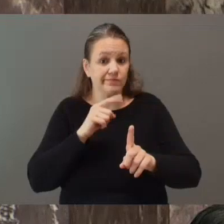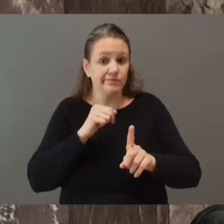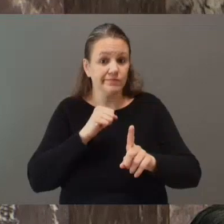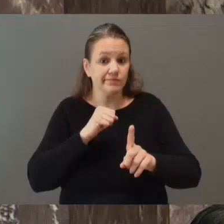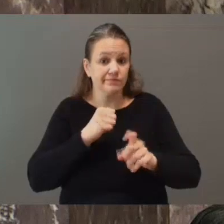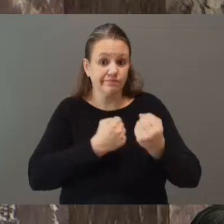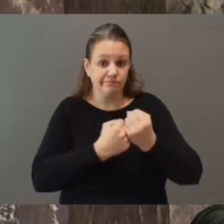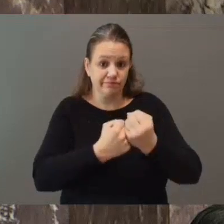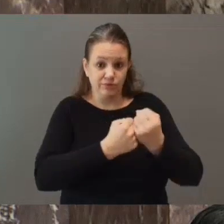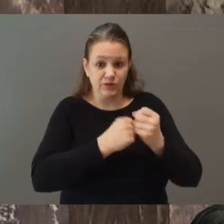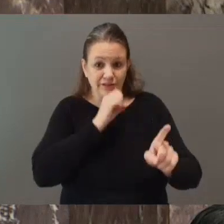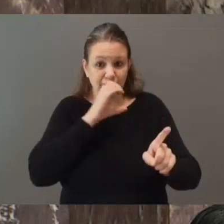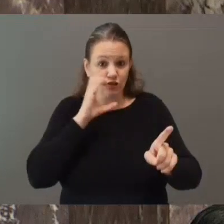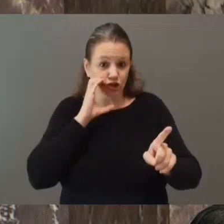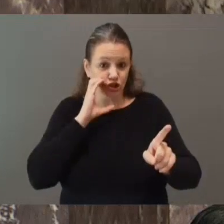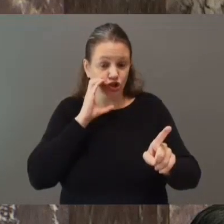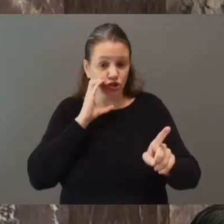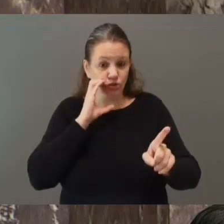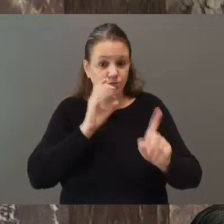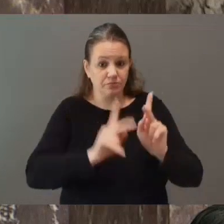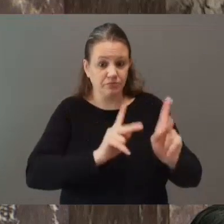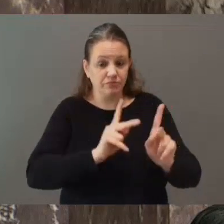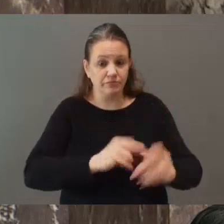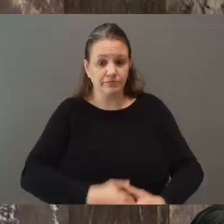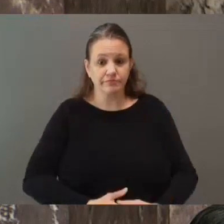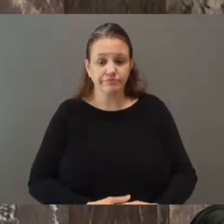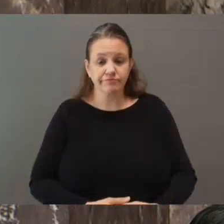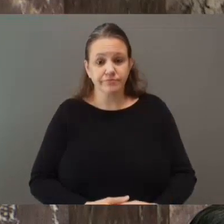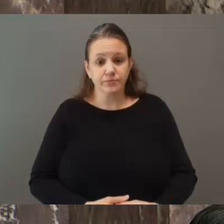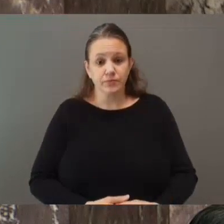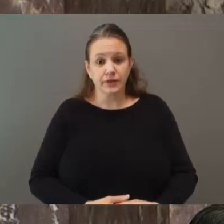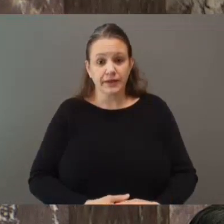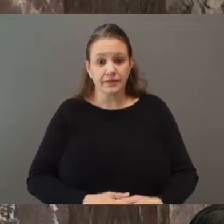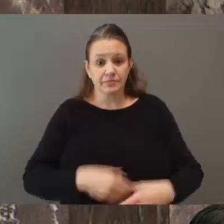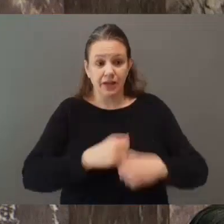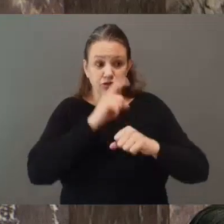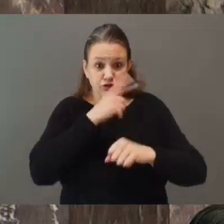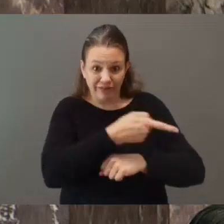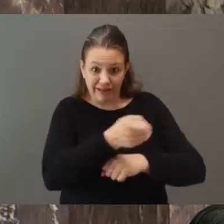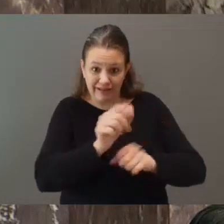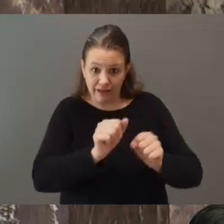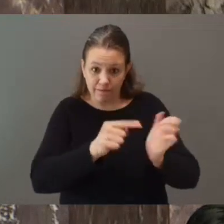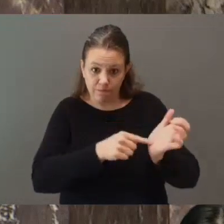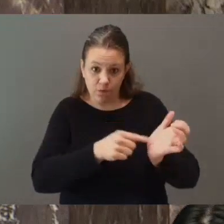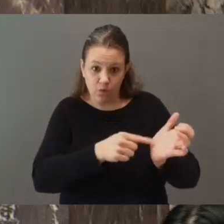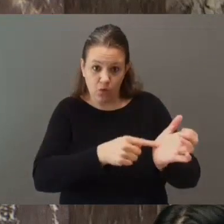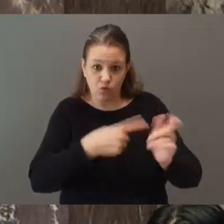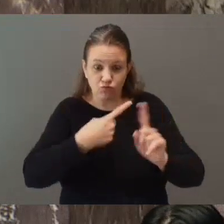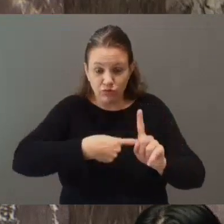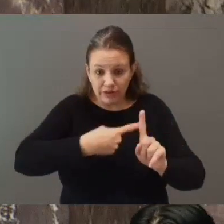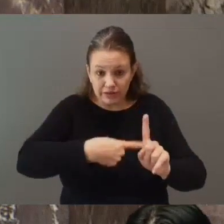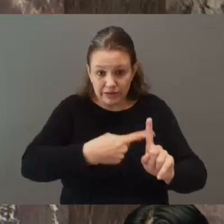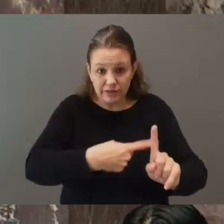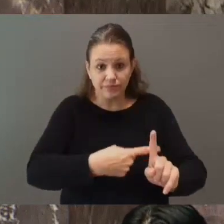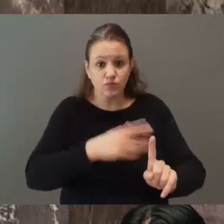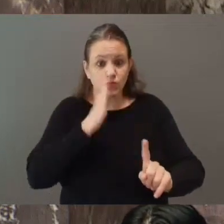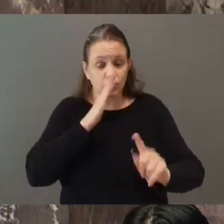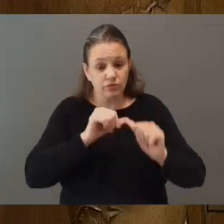their entire lives, contributed so much, need to have those supports, and we're committed to continue to support them during these challenging